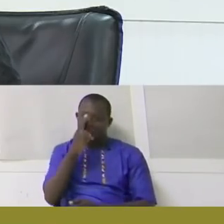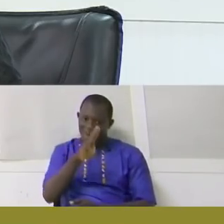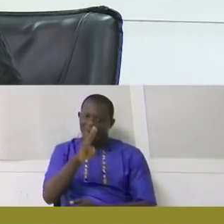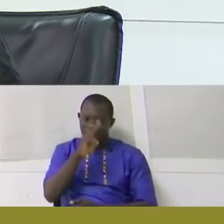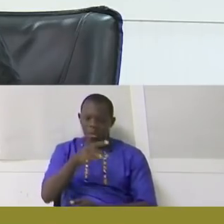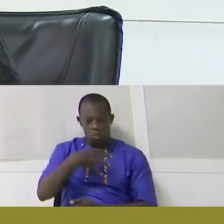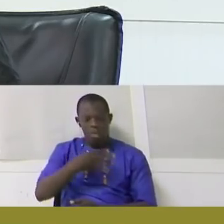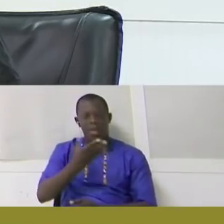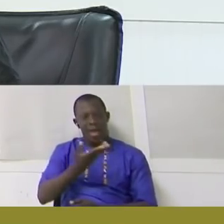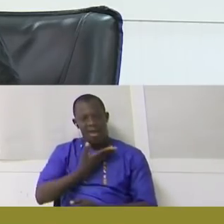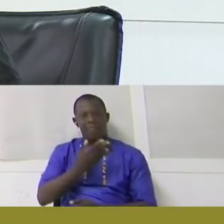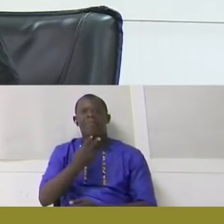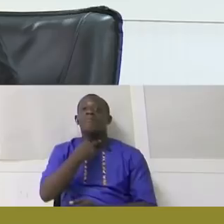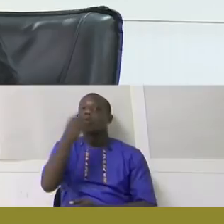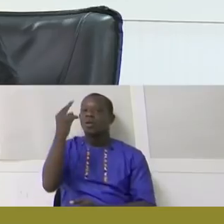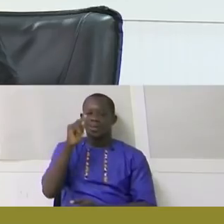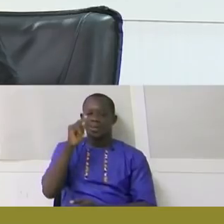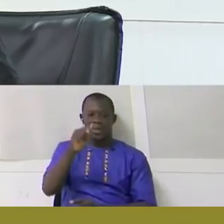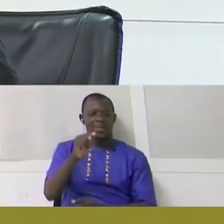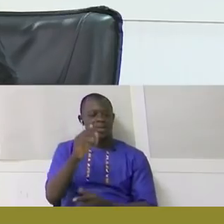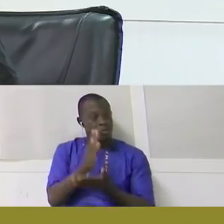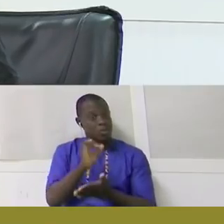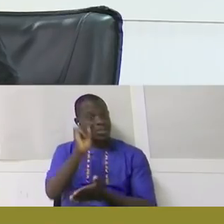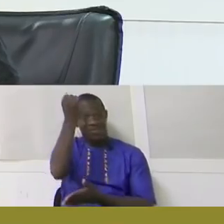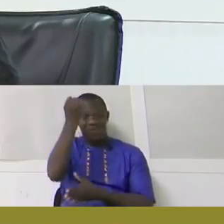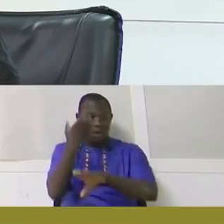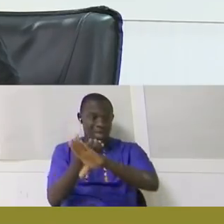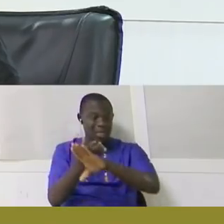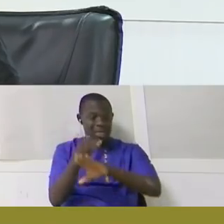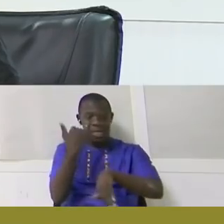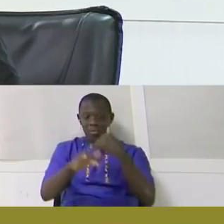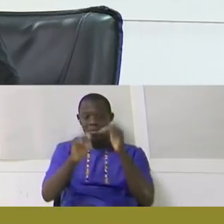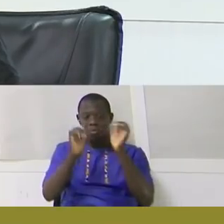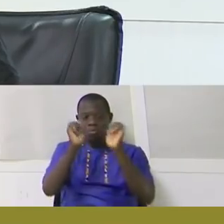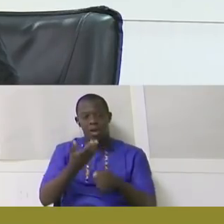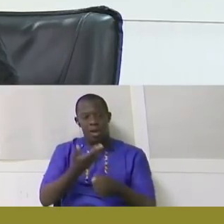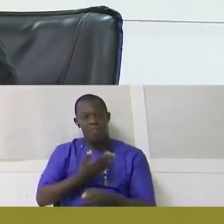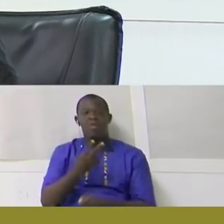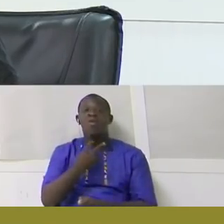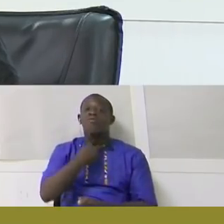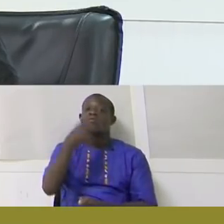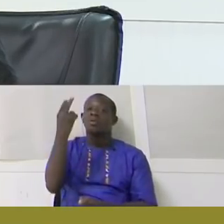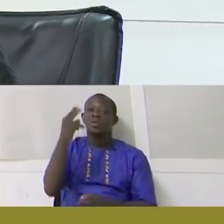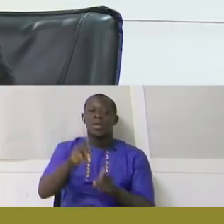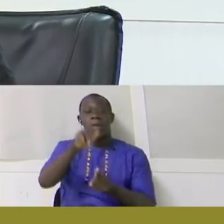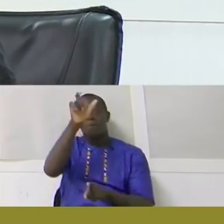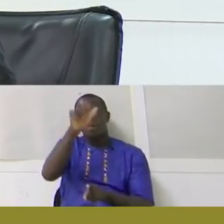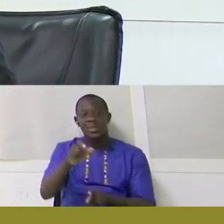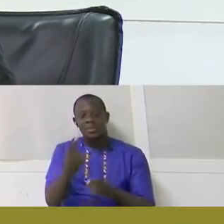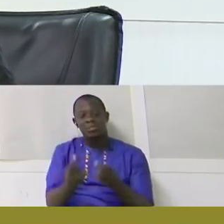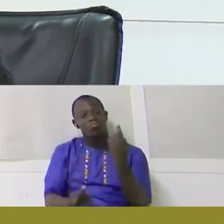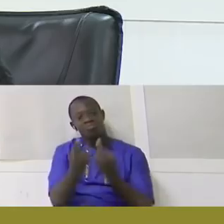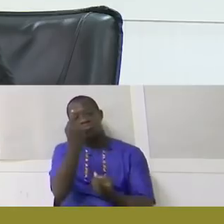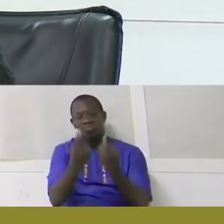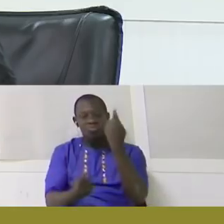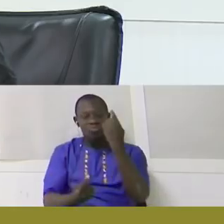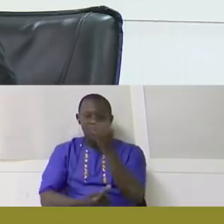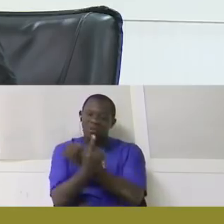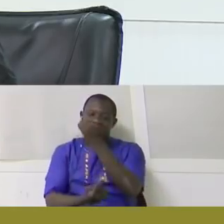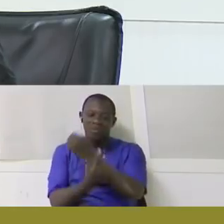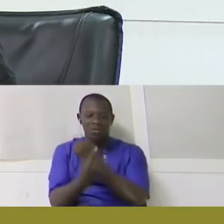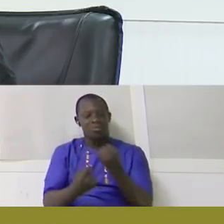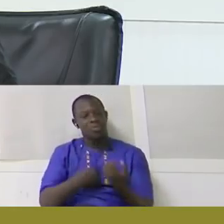mako am. I am trying to have access to it but I am not been successful up till date. Borom mu ma fa saga. That individual